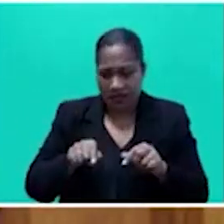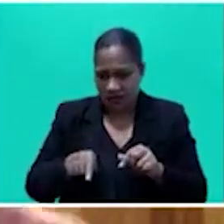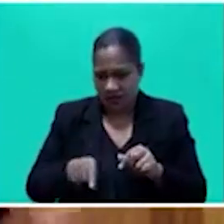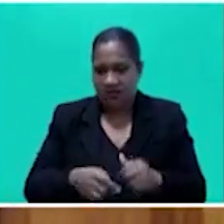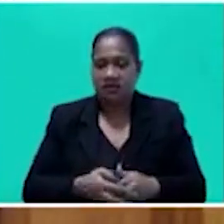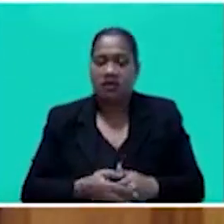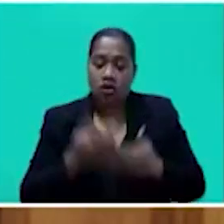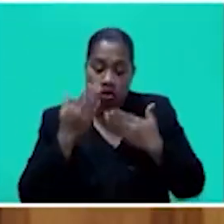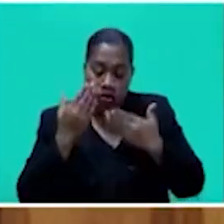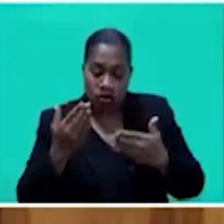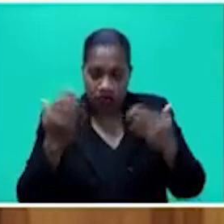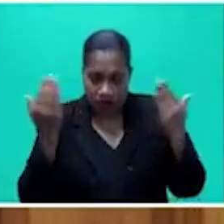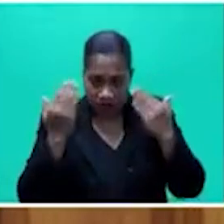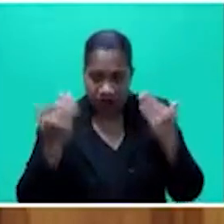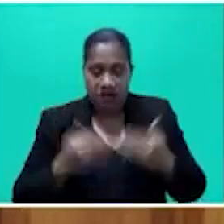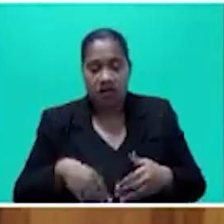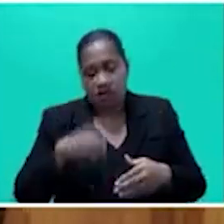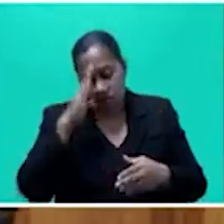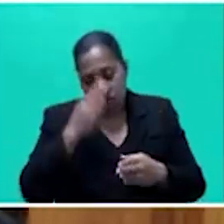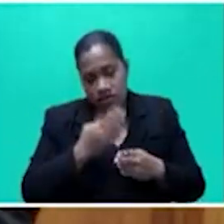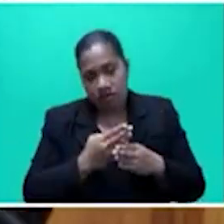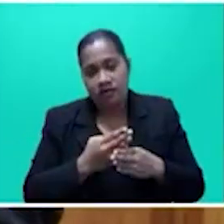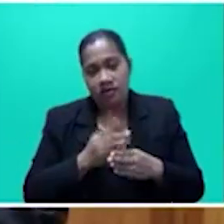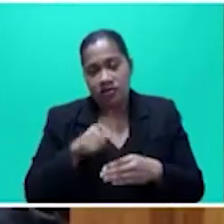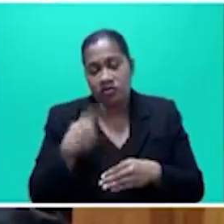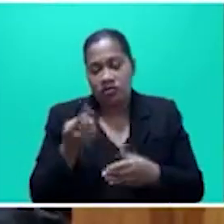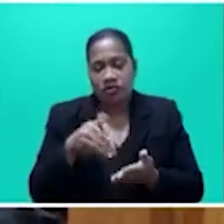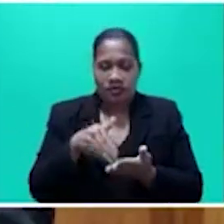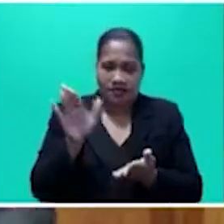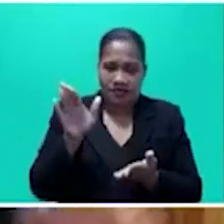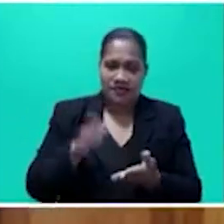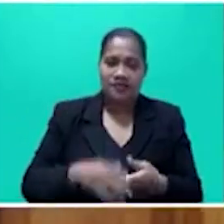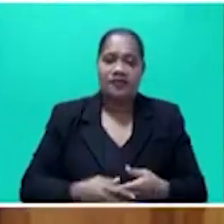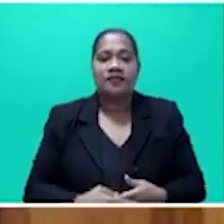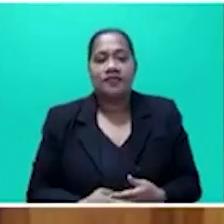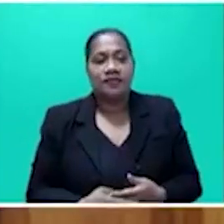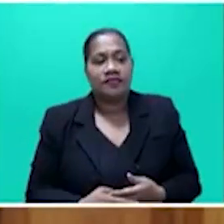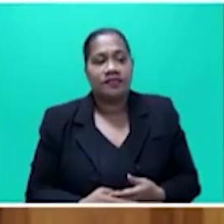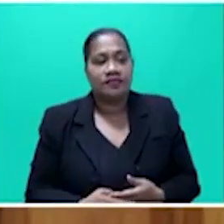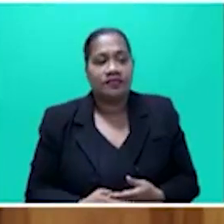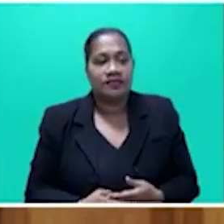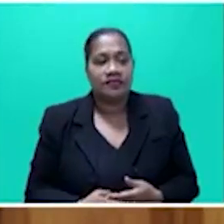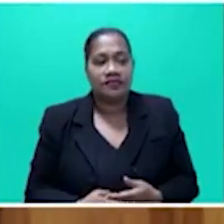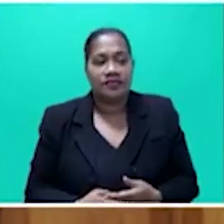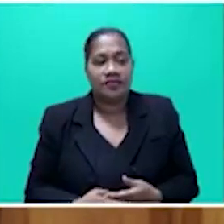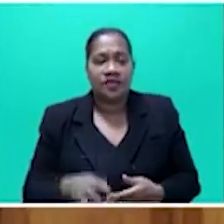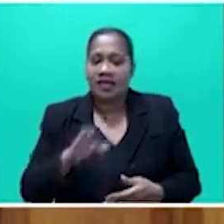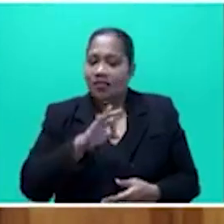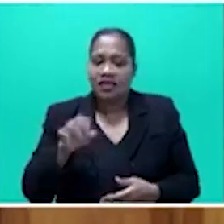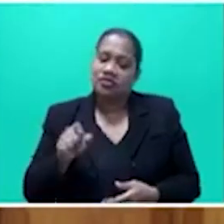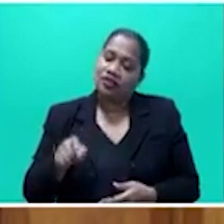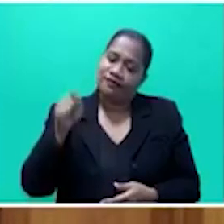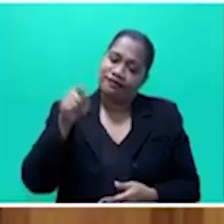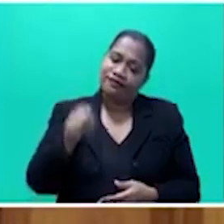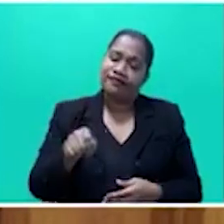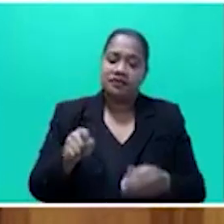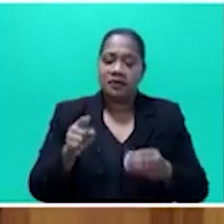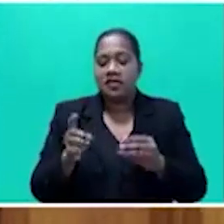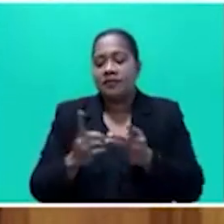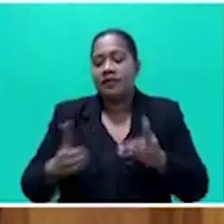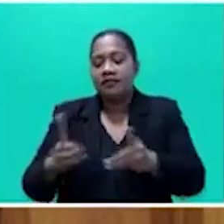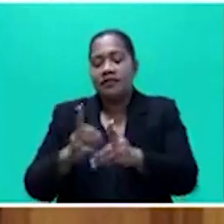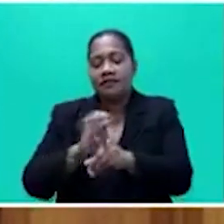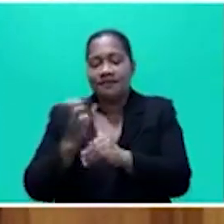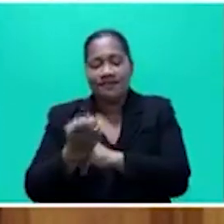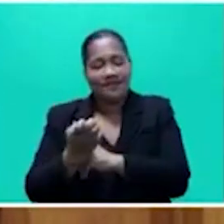So, hopefully, we get the approval tomorrow. It was not pointing the finger at the Department of Environment. It